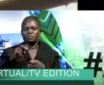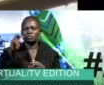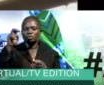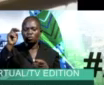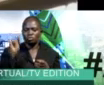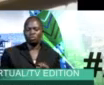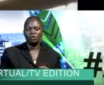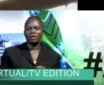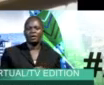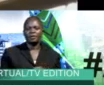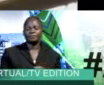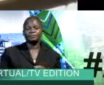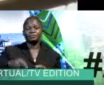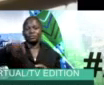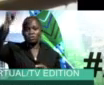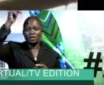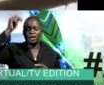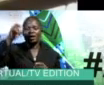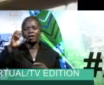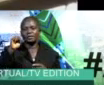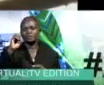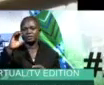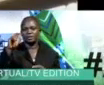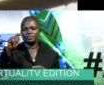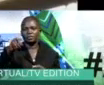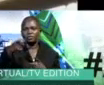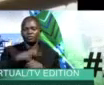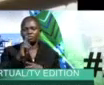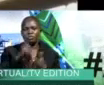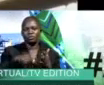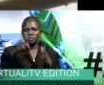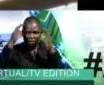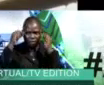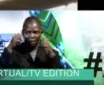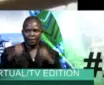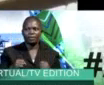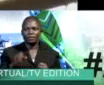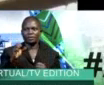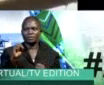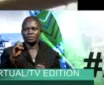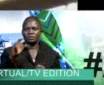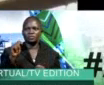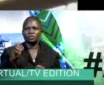northern sector. Like what you are going to experience in the power sector,